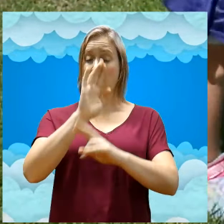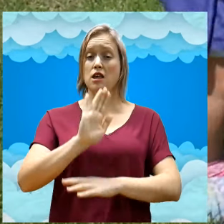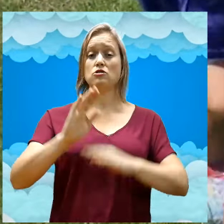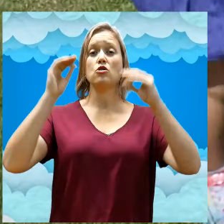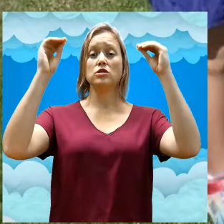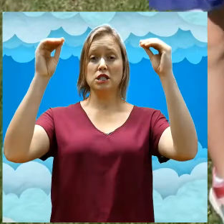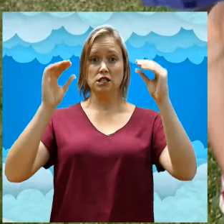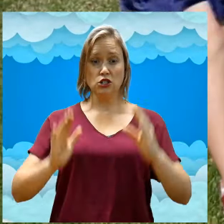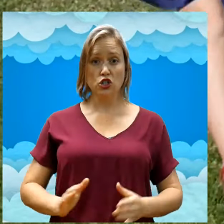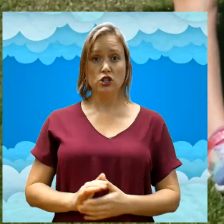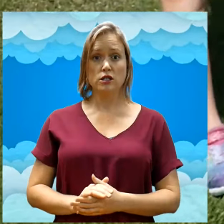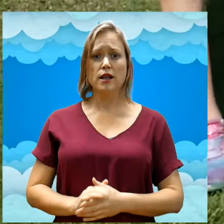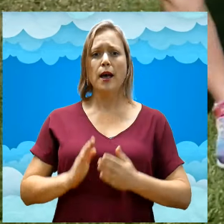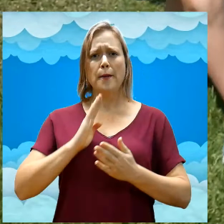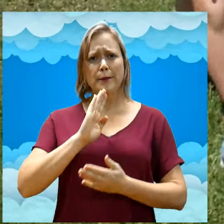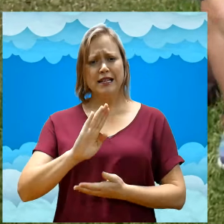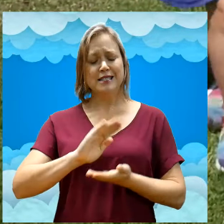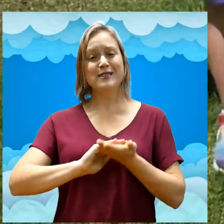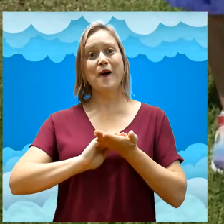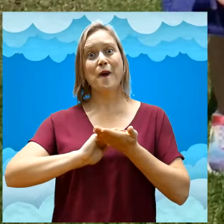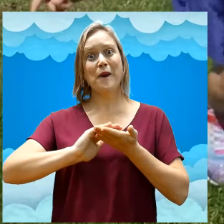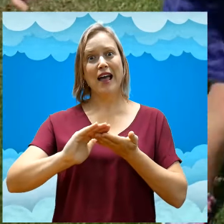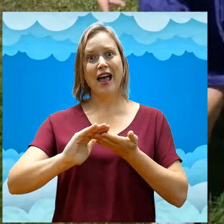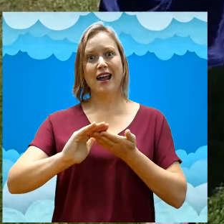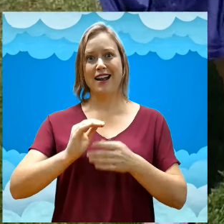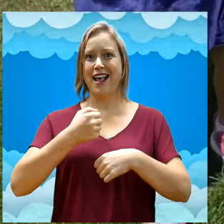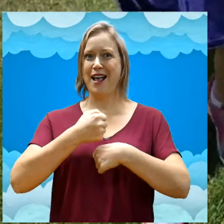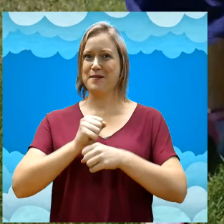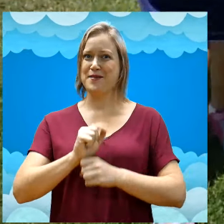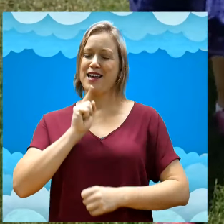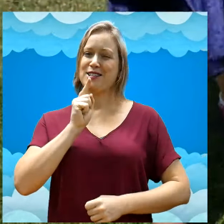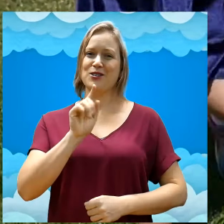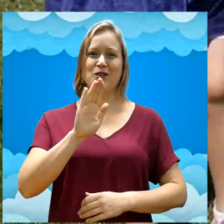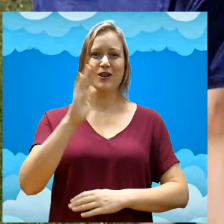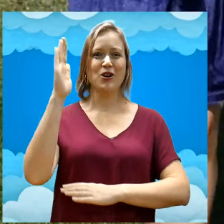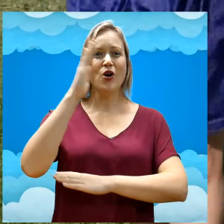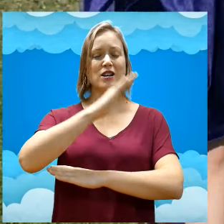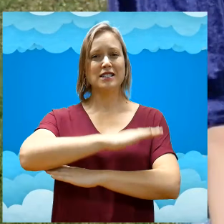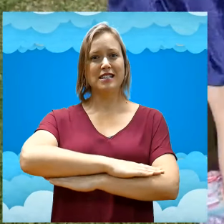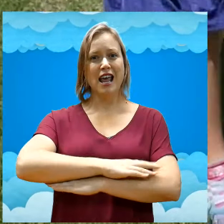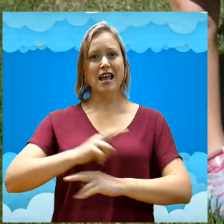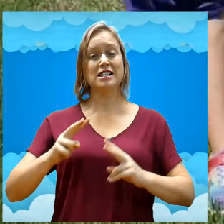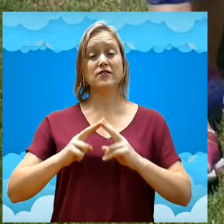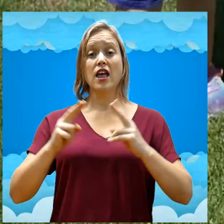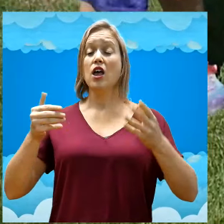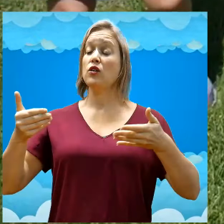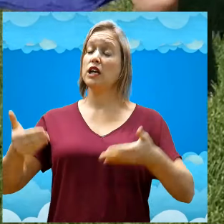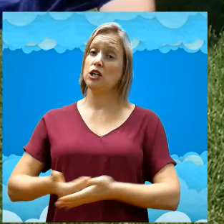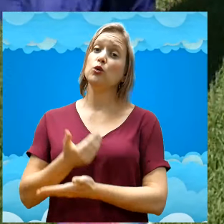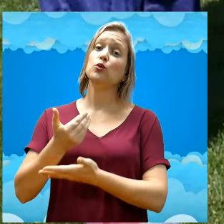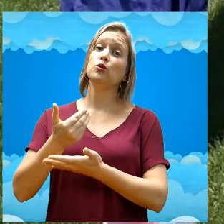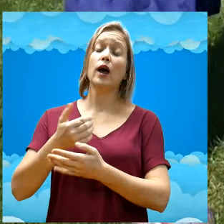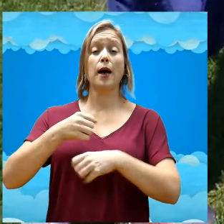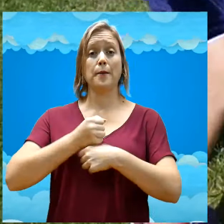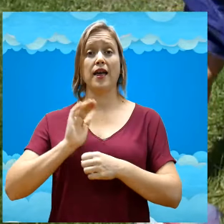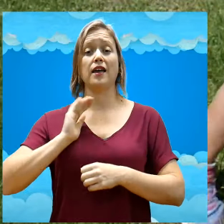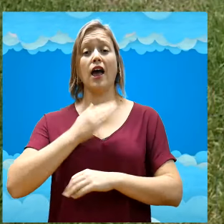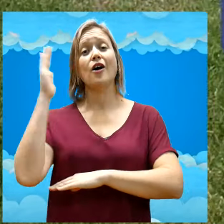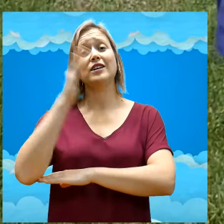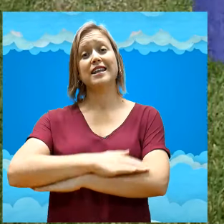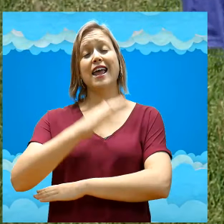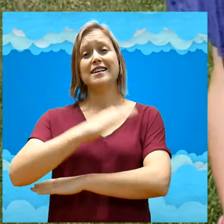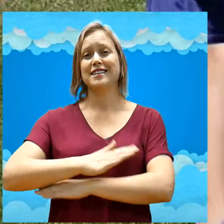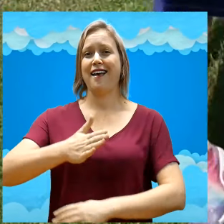your teachers, be so kind, and make sure your day is very new. Make our